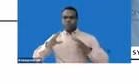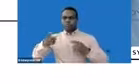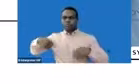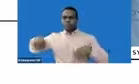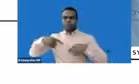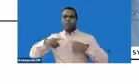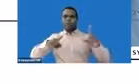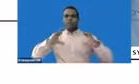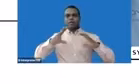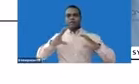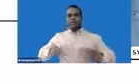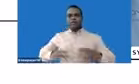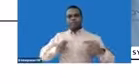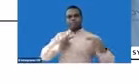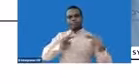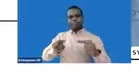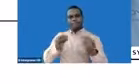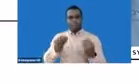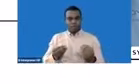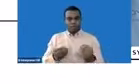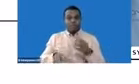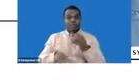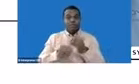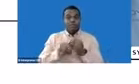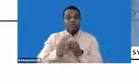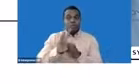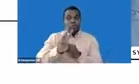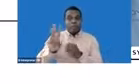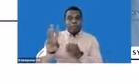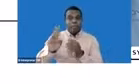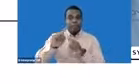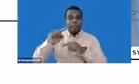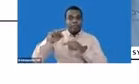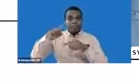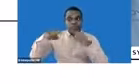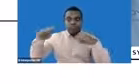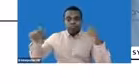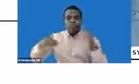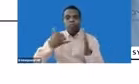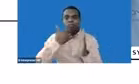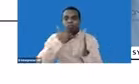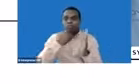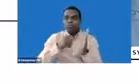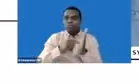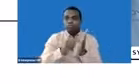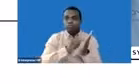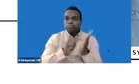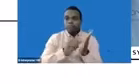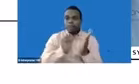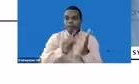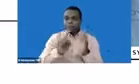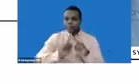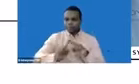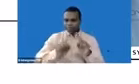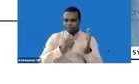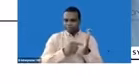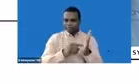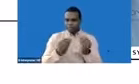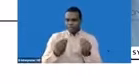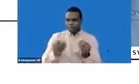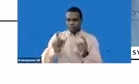we aim to involve many stakeholders. We interviewed users about their